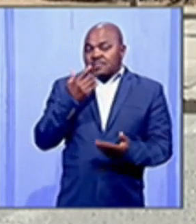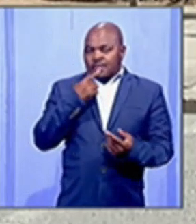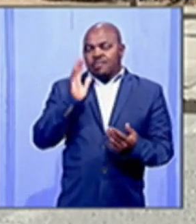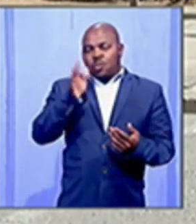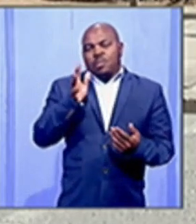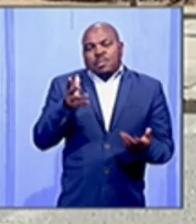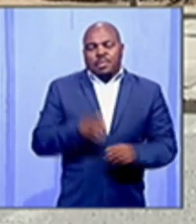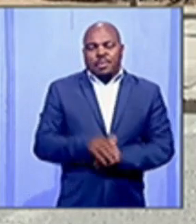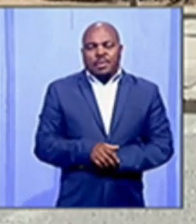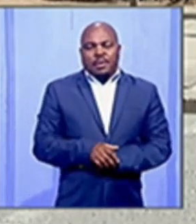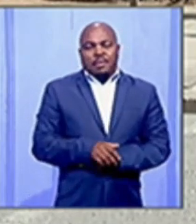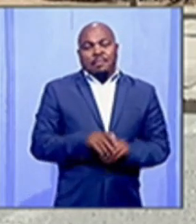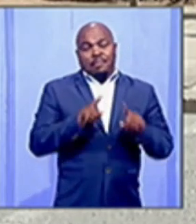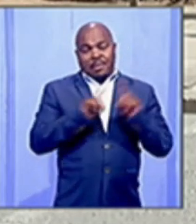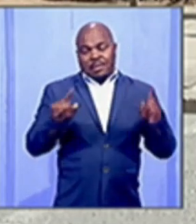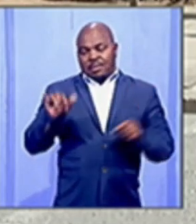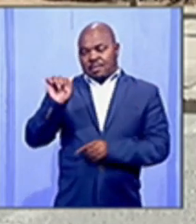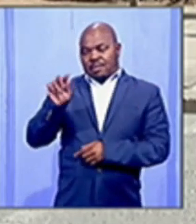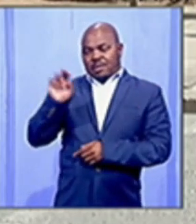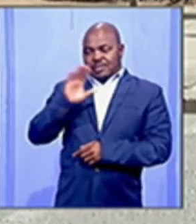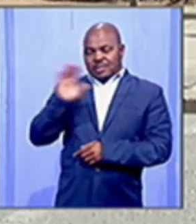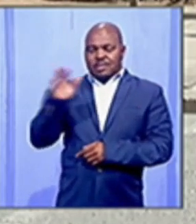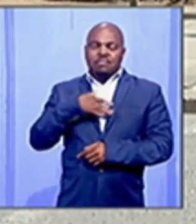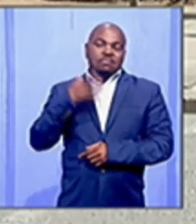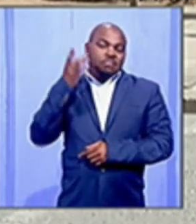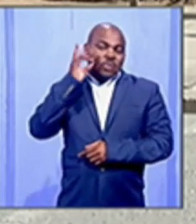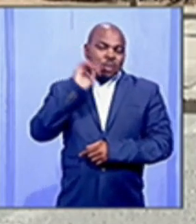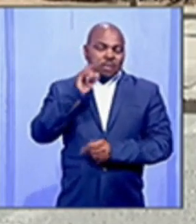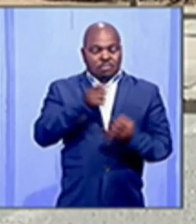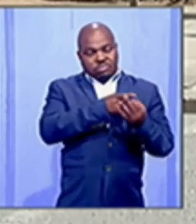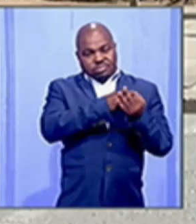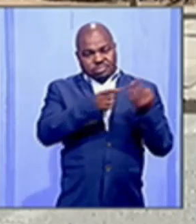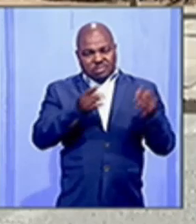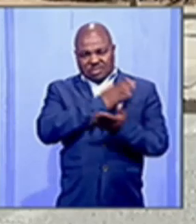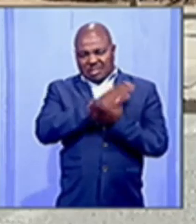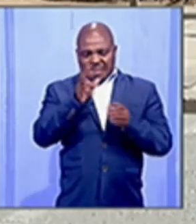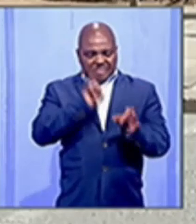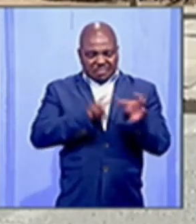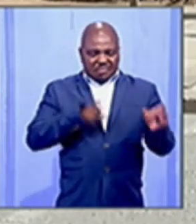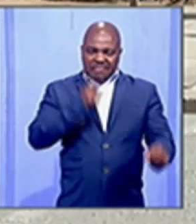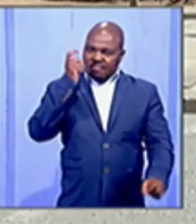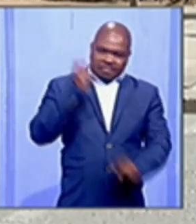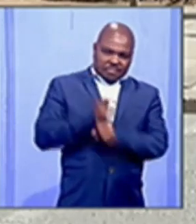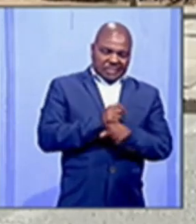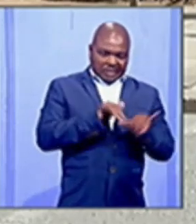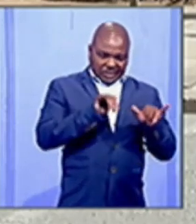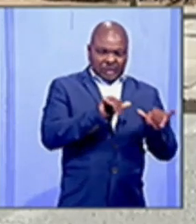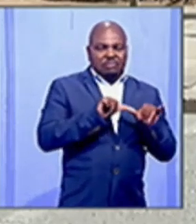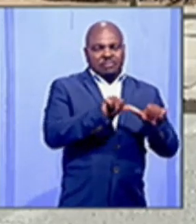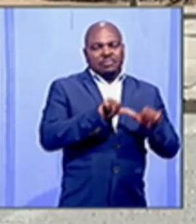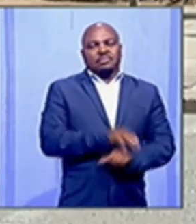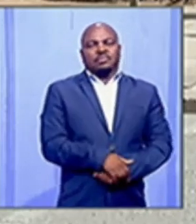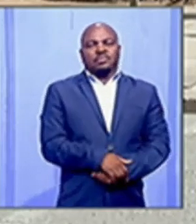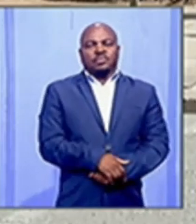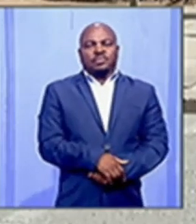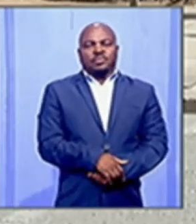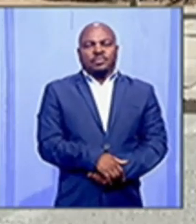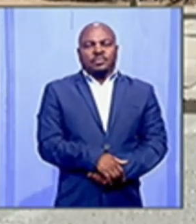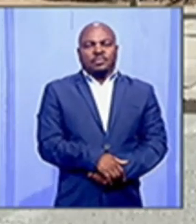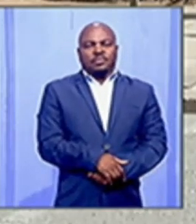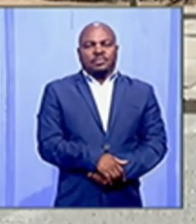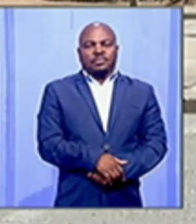fa o le jalo SABC begetse gore bangwe ba bommeyara ba gana go leboga tiro. Thabiso Moss, SABC